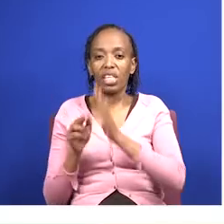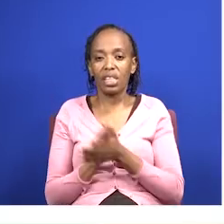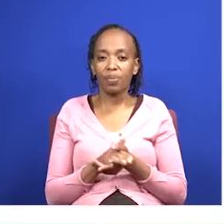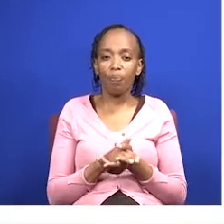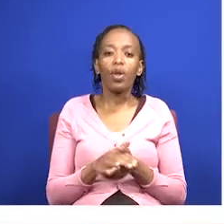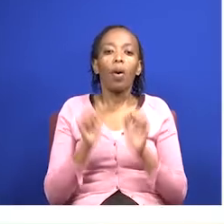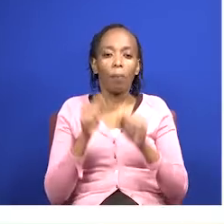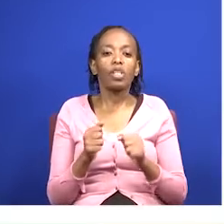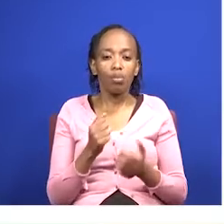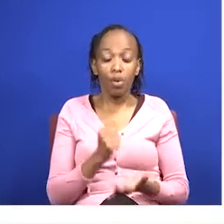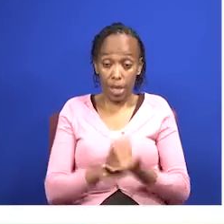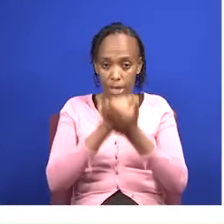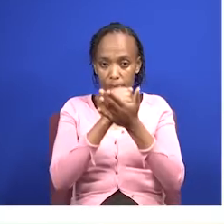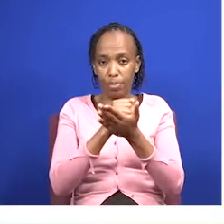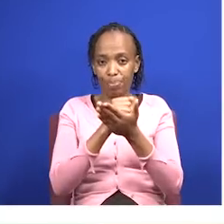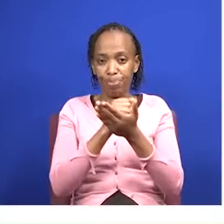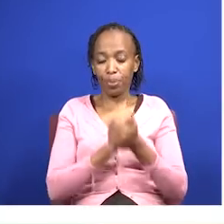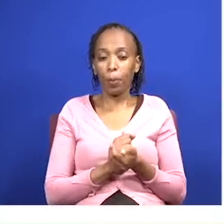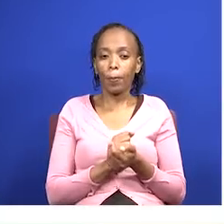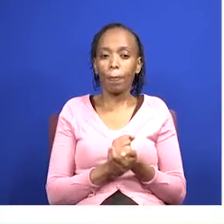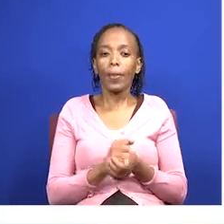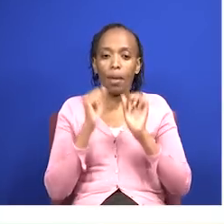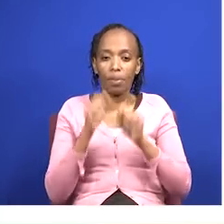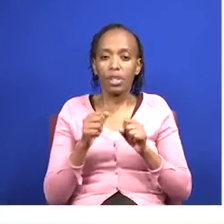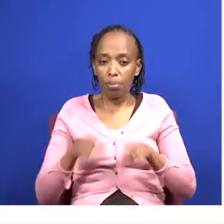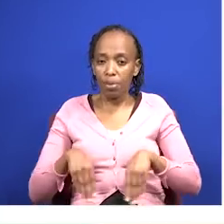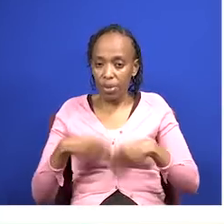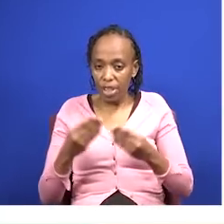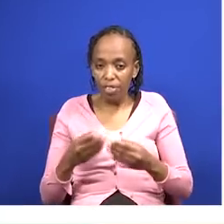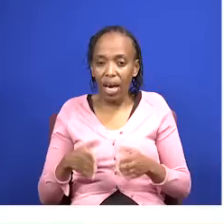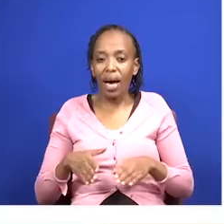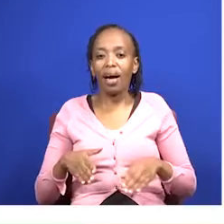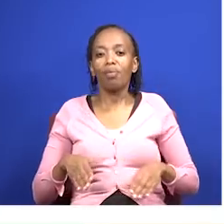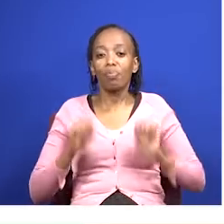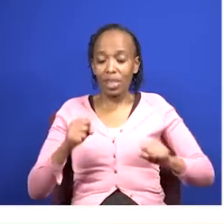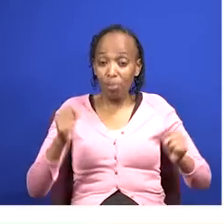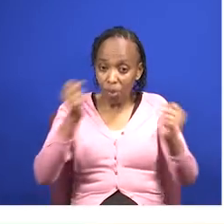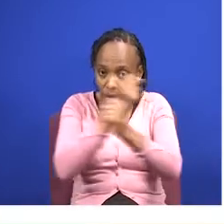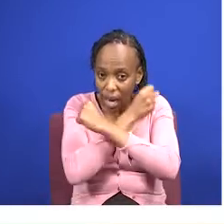forgiveness. You can also help out. You can also give a hug.